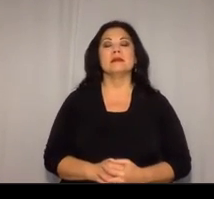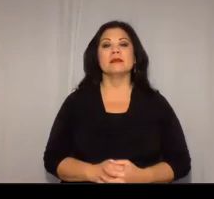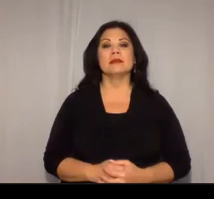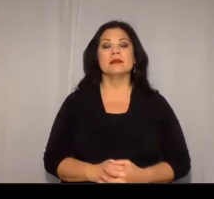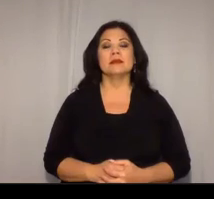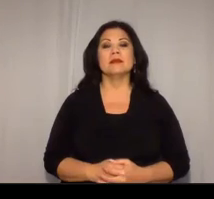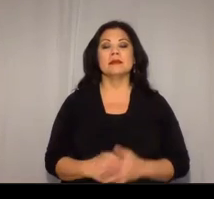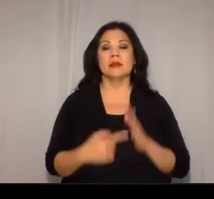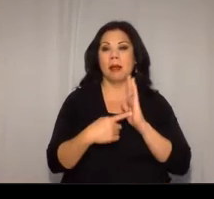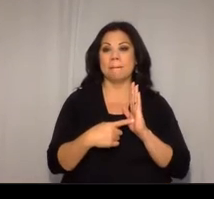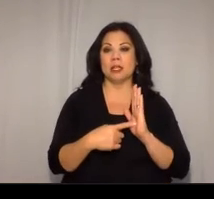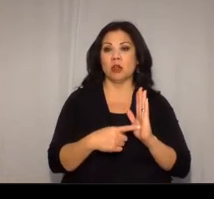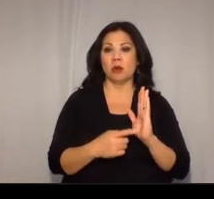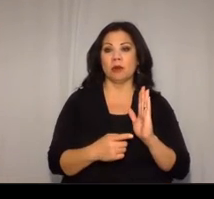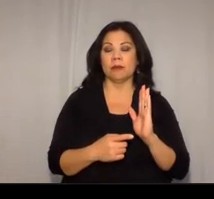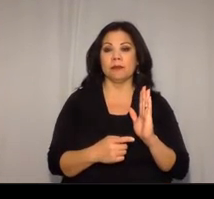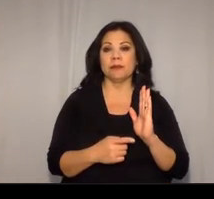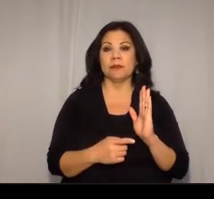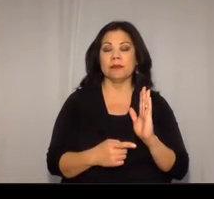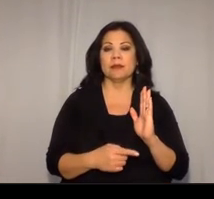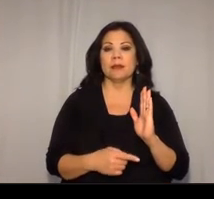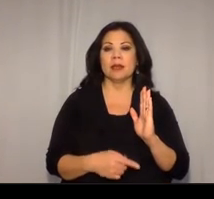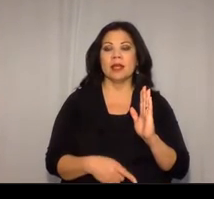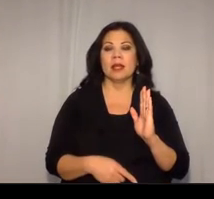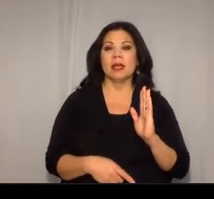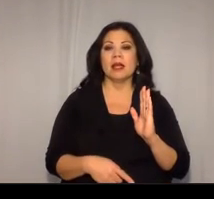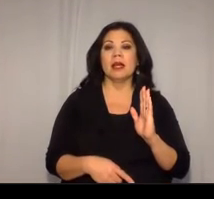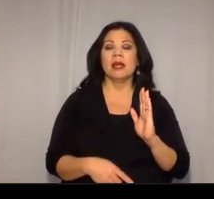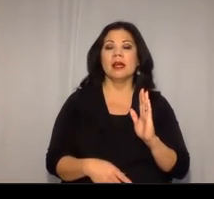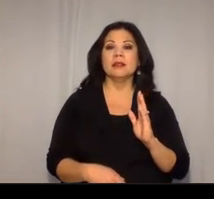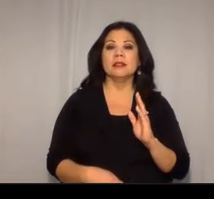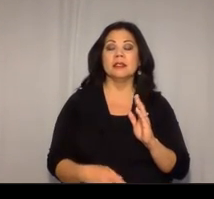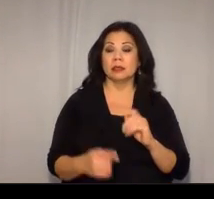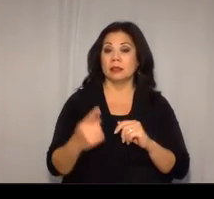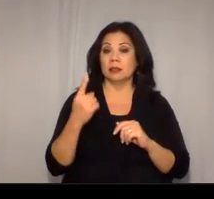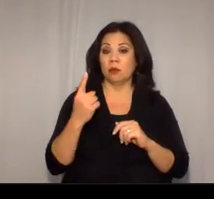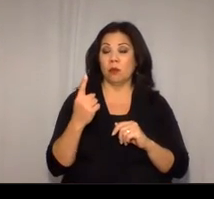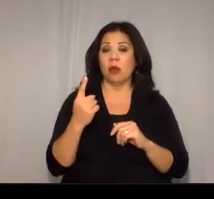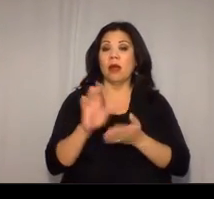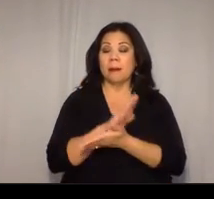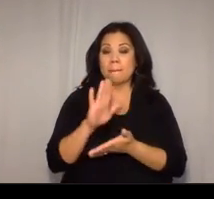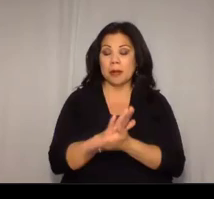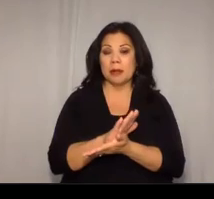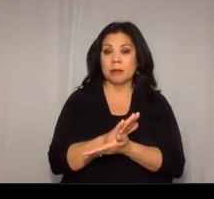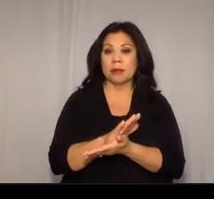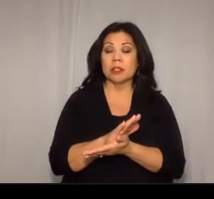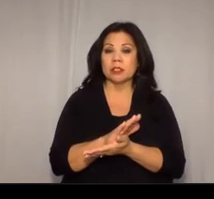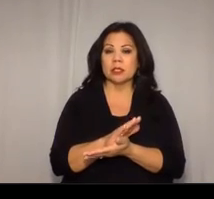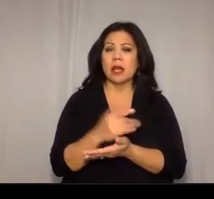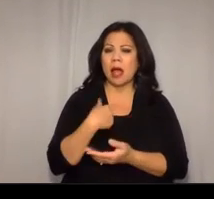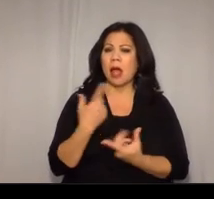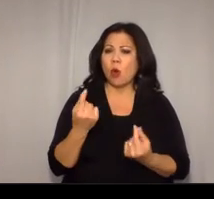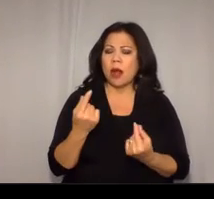going to show you for just a minute here. Here's an example of one of my pieces of paper. What I did was